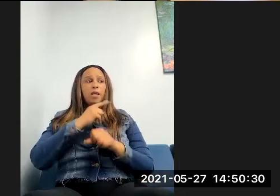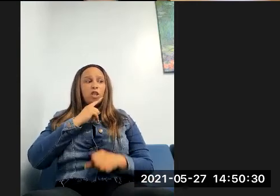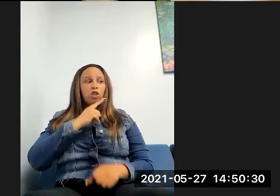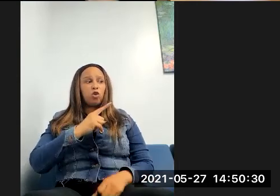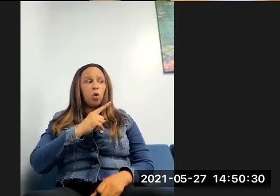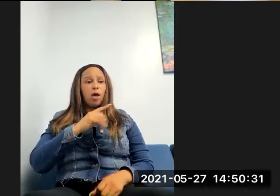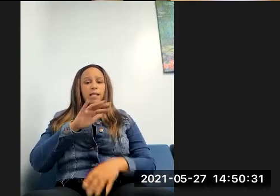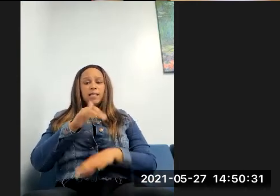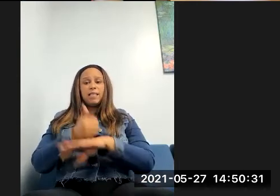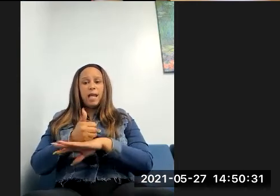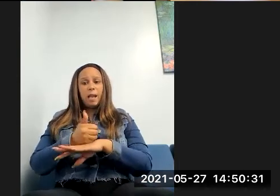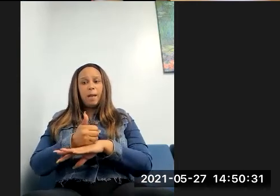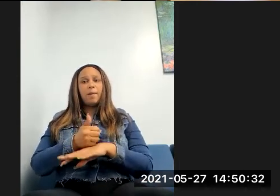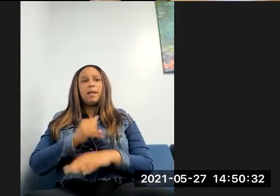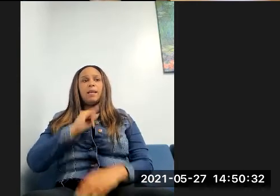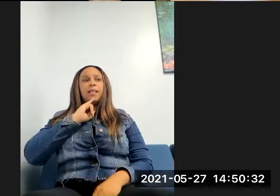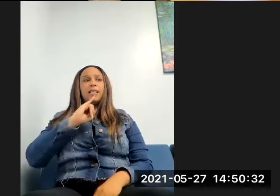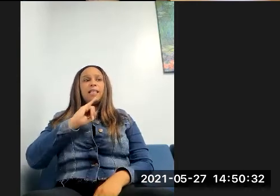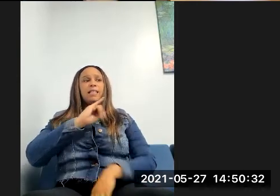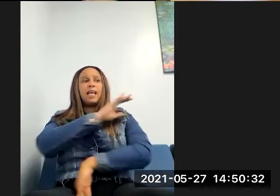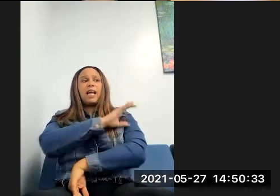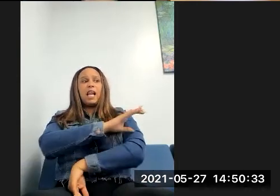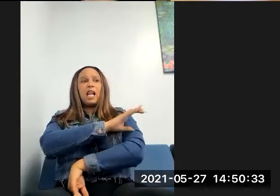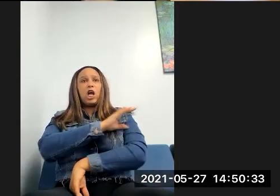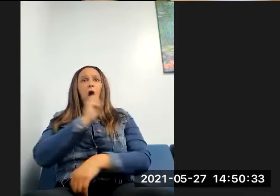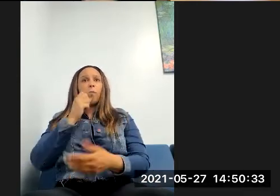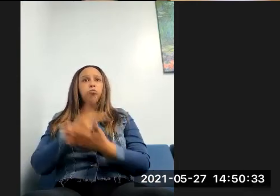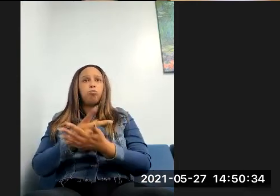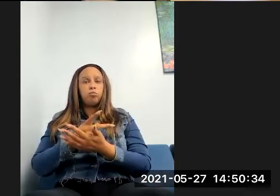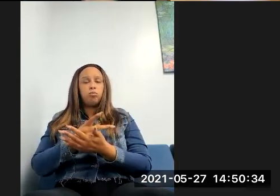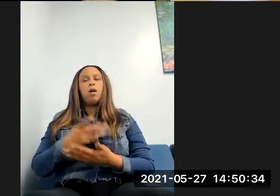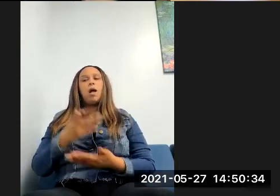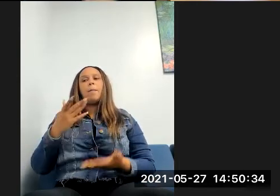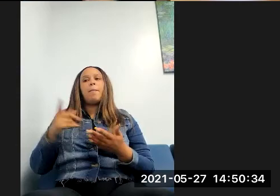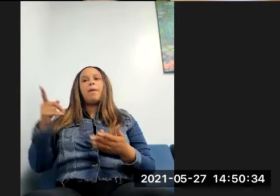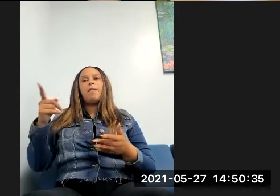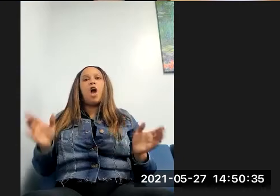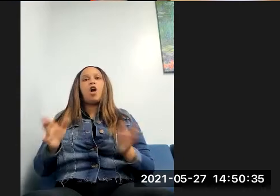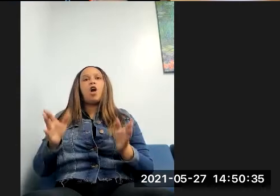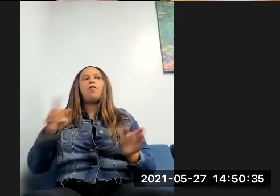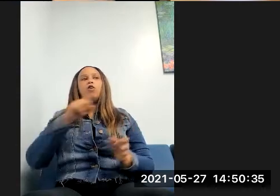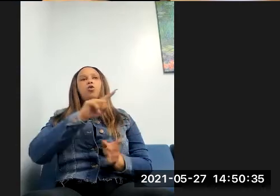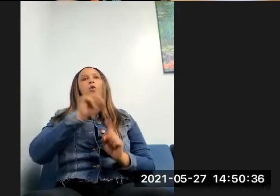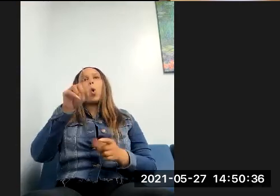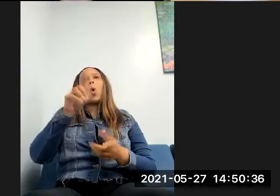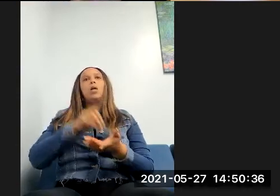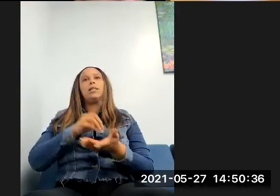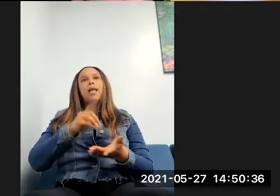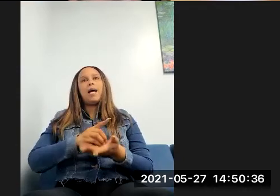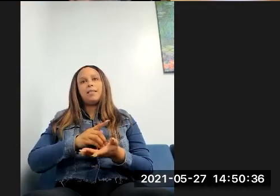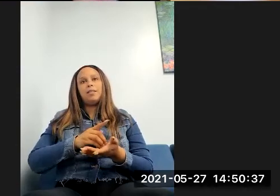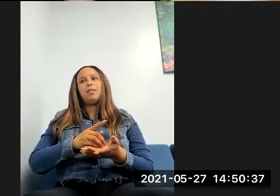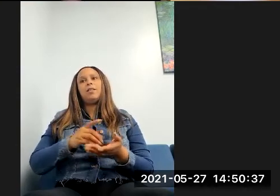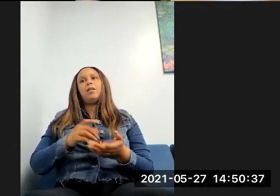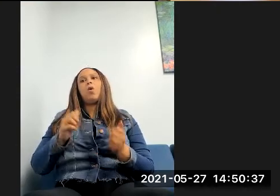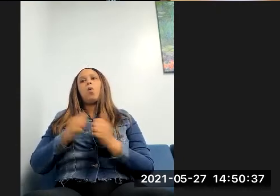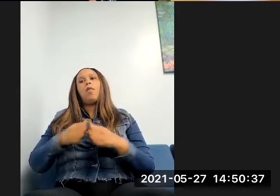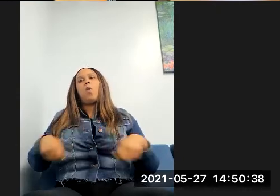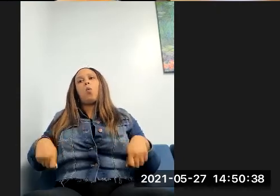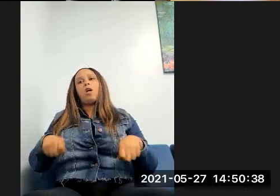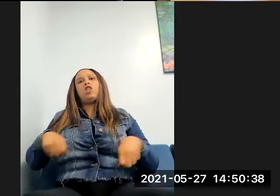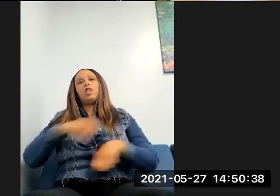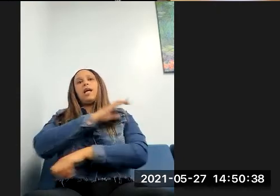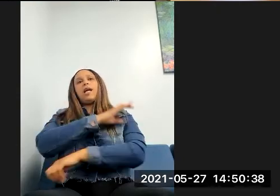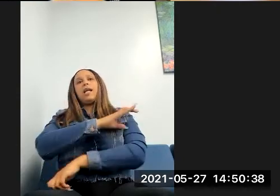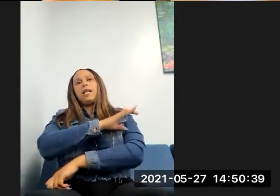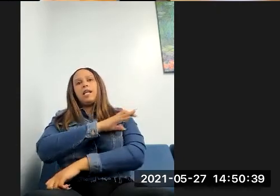is clinically appropriate, they may encourage you to make a follow-up appointment with a wheelchair clinic so that you can have